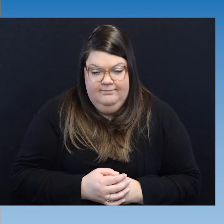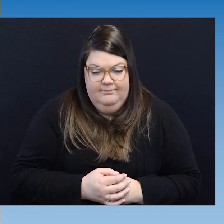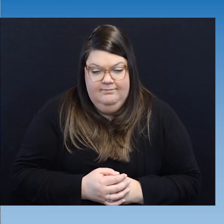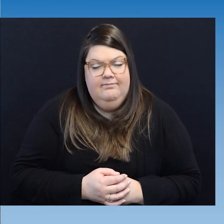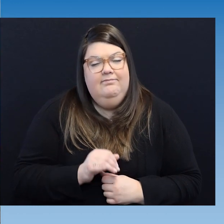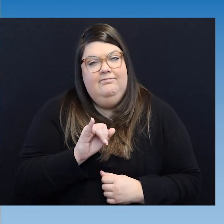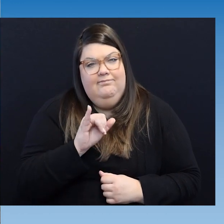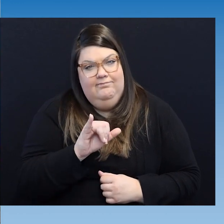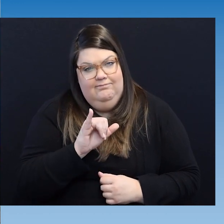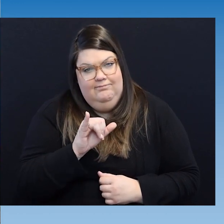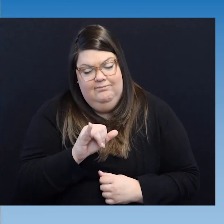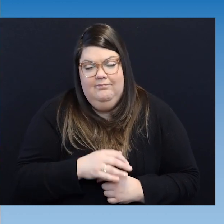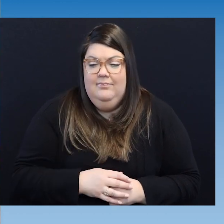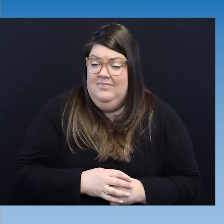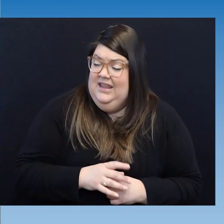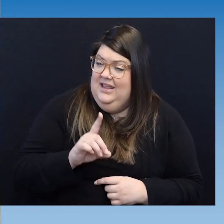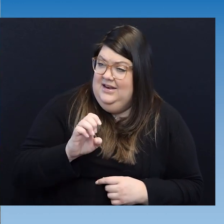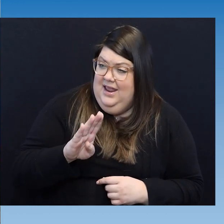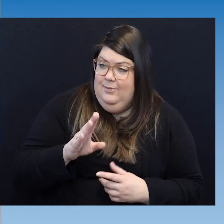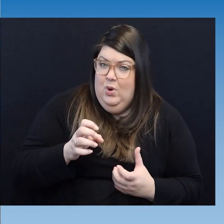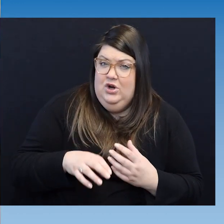Thank you. Deb, did you want to add anything to that?